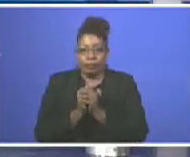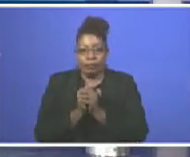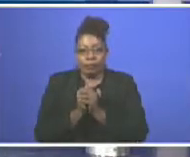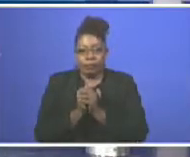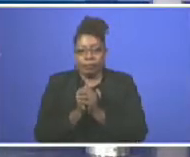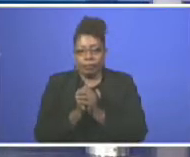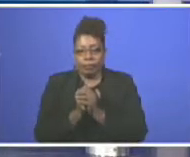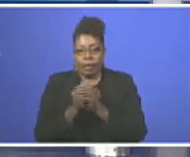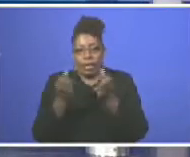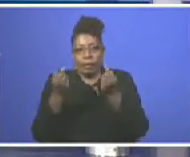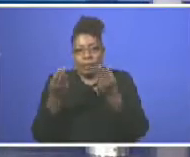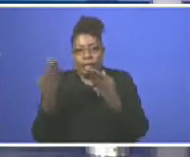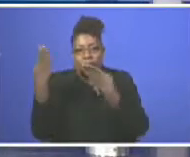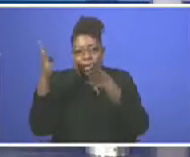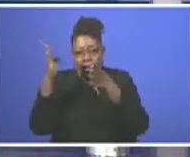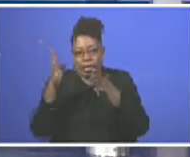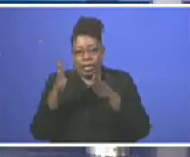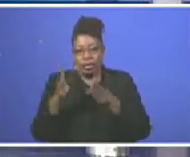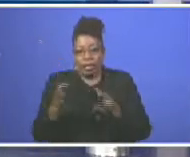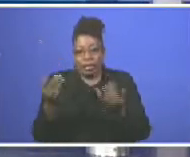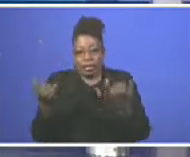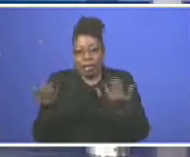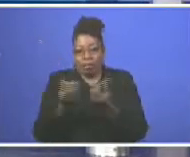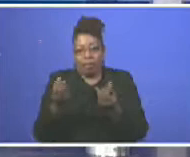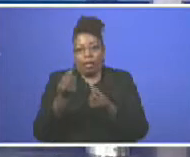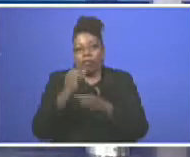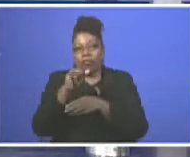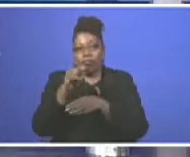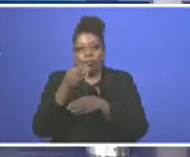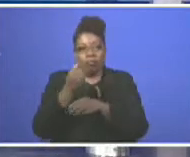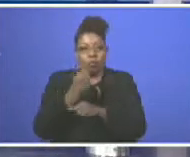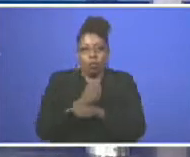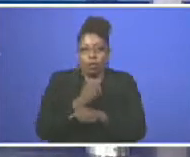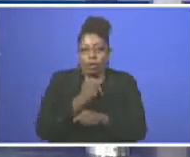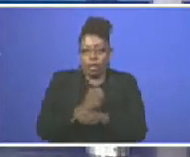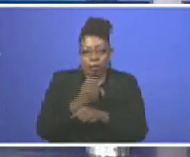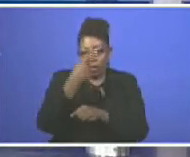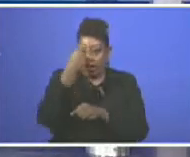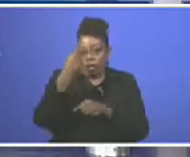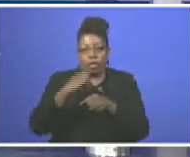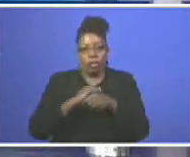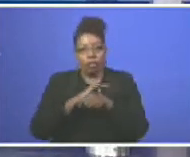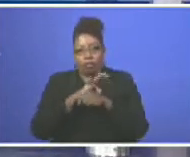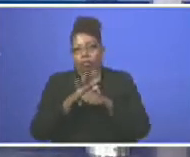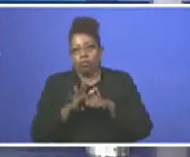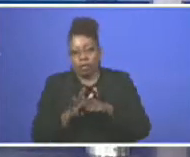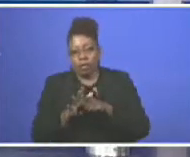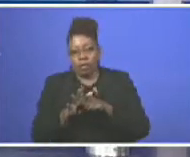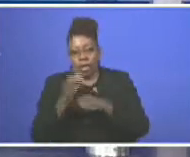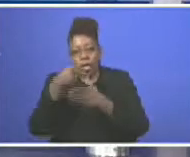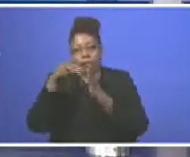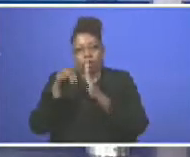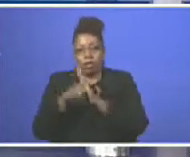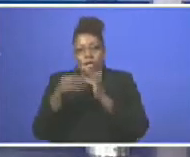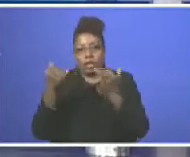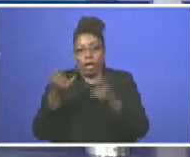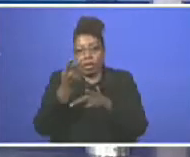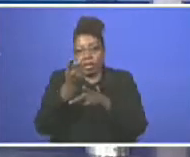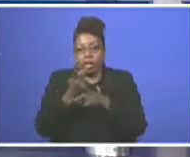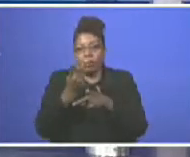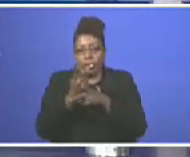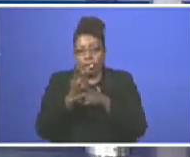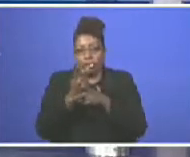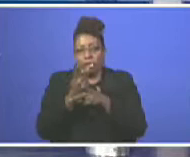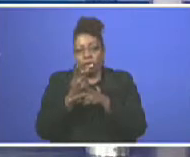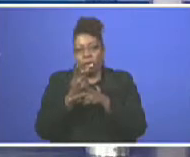Well, with hundreds of Bahamians now unemployed due to the economic fallout from the COVID-19 pandemic, immigration officials are keeping a close